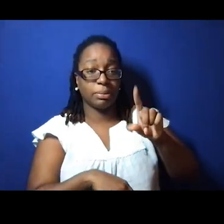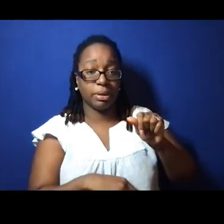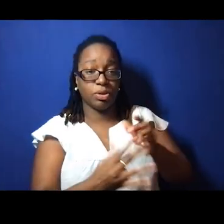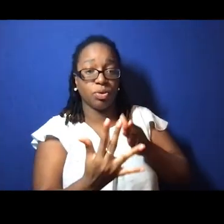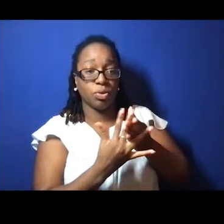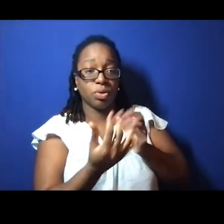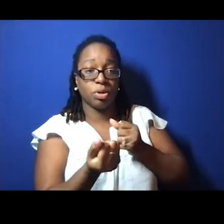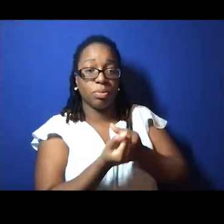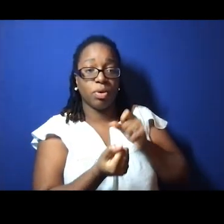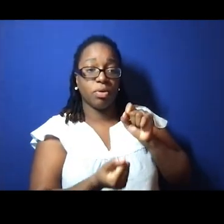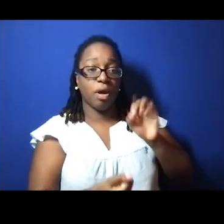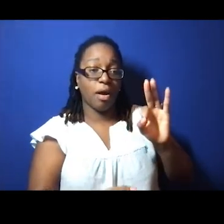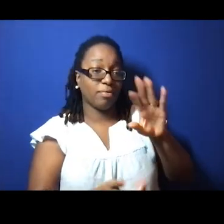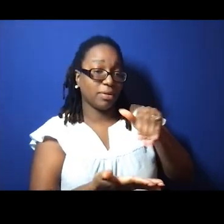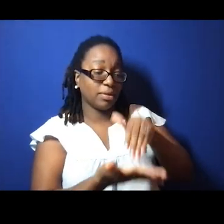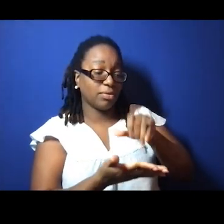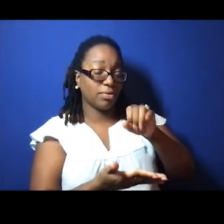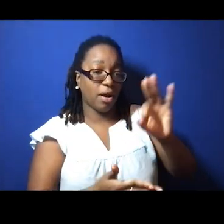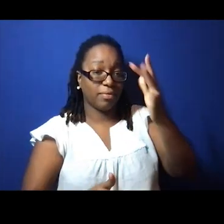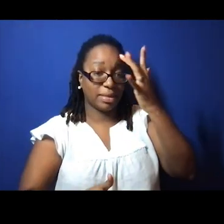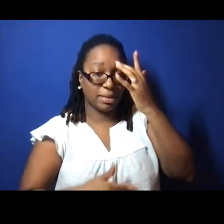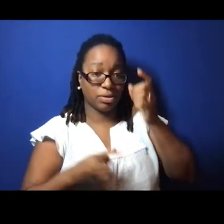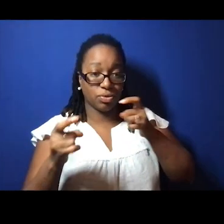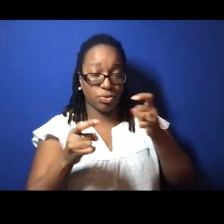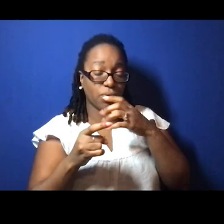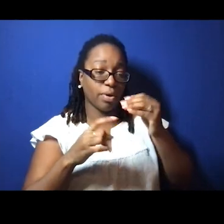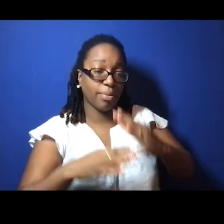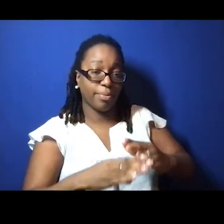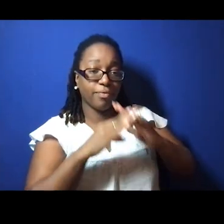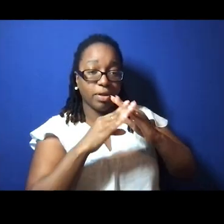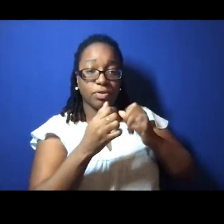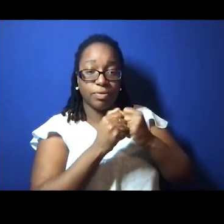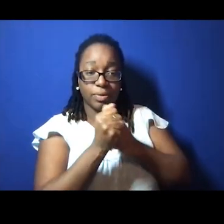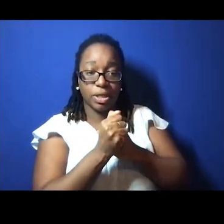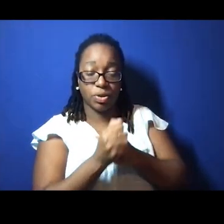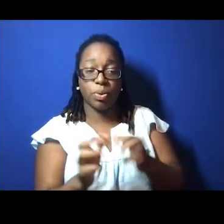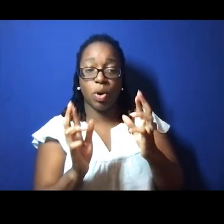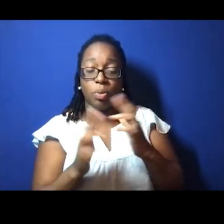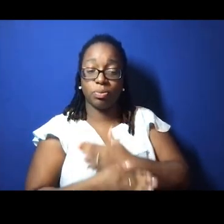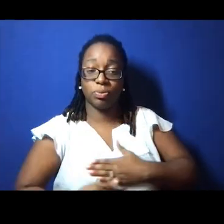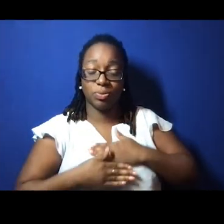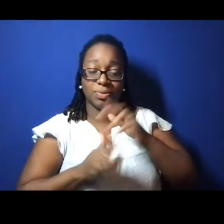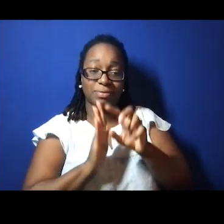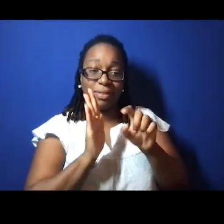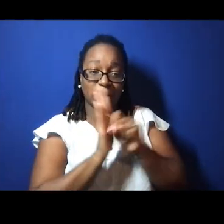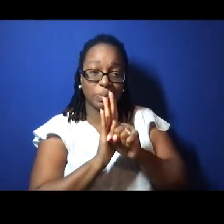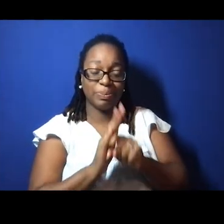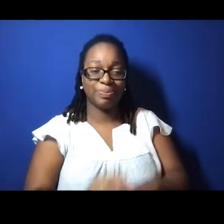Disability through the support of the Centers for Disease Control and Prevention Foundation. We hope you enjoyed this video.